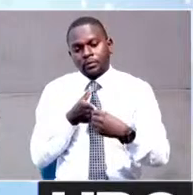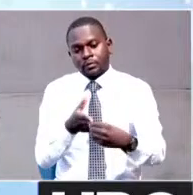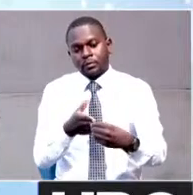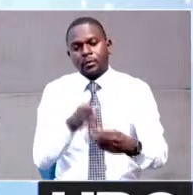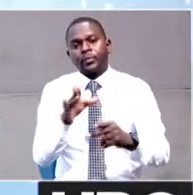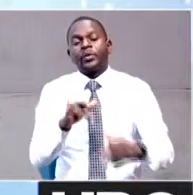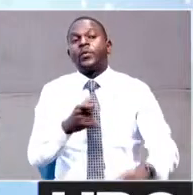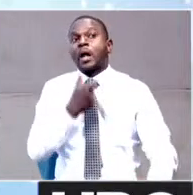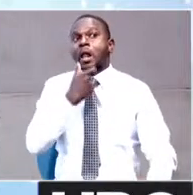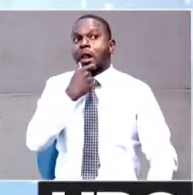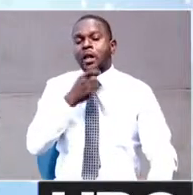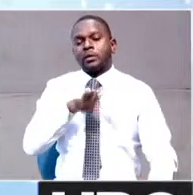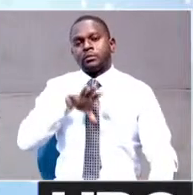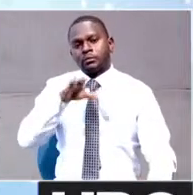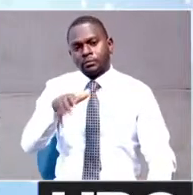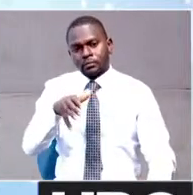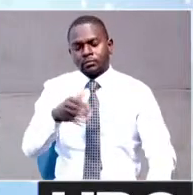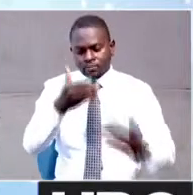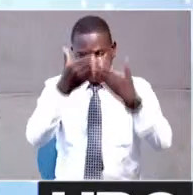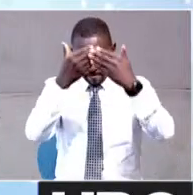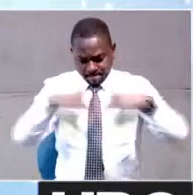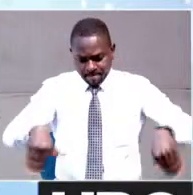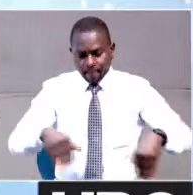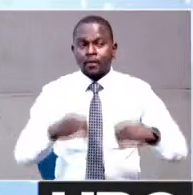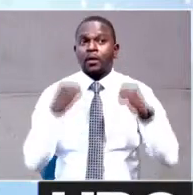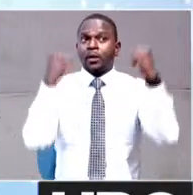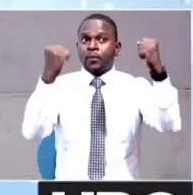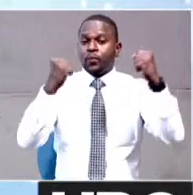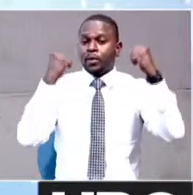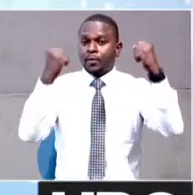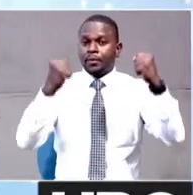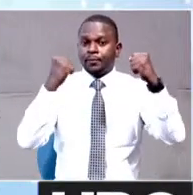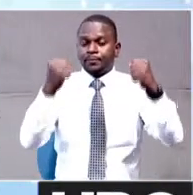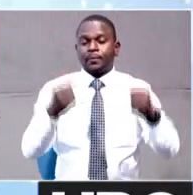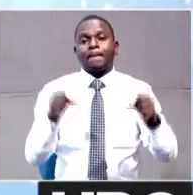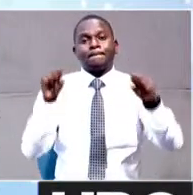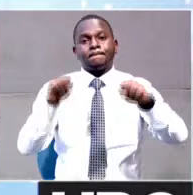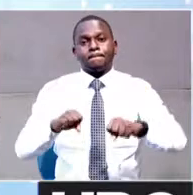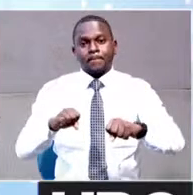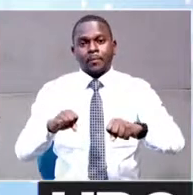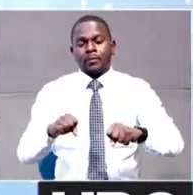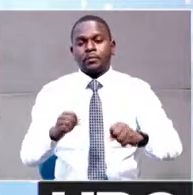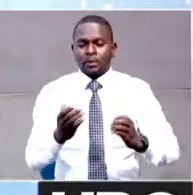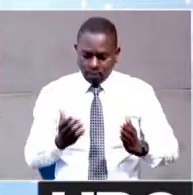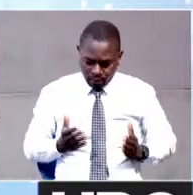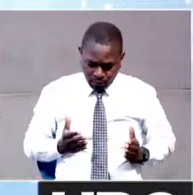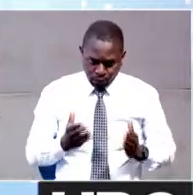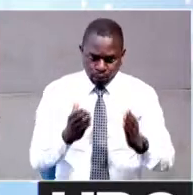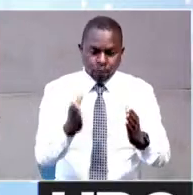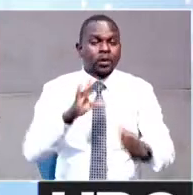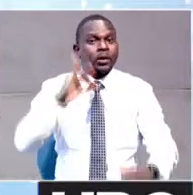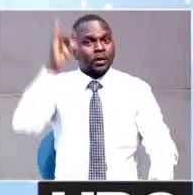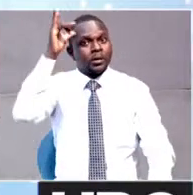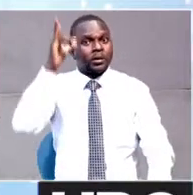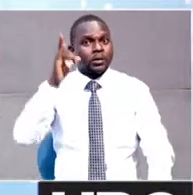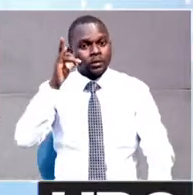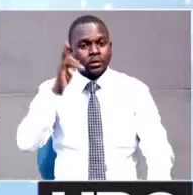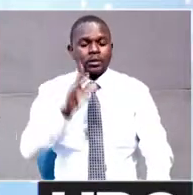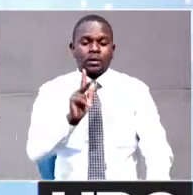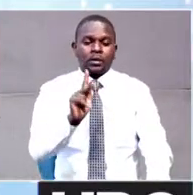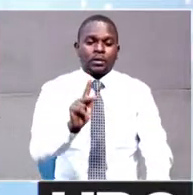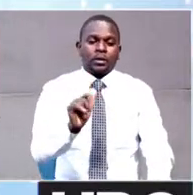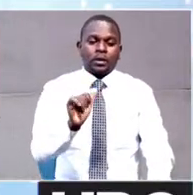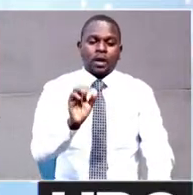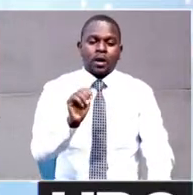residents of Lango sub-region to call off the announced demonstration over the bad state of the Kamdin Lira Road. State Minister for Works